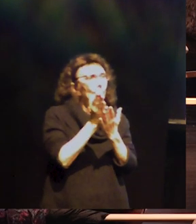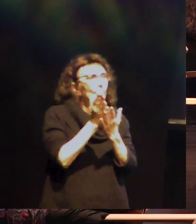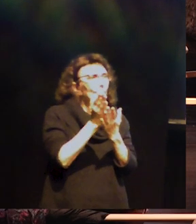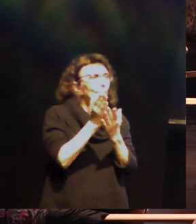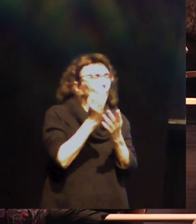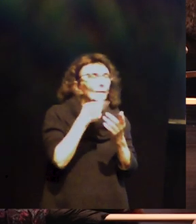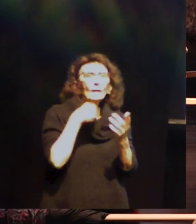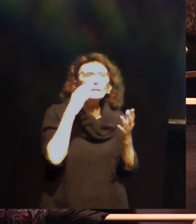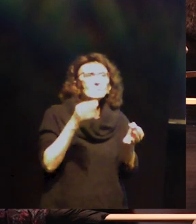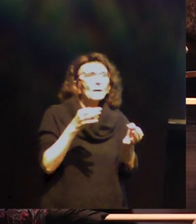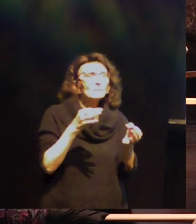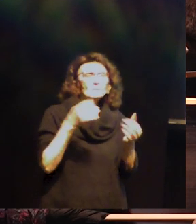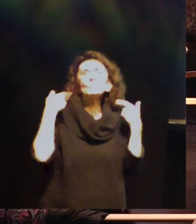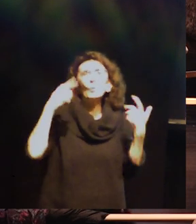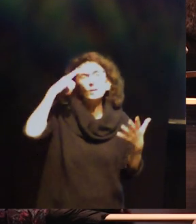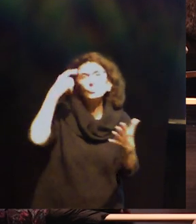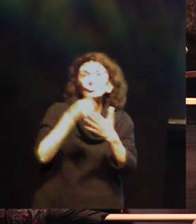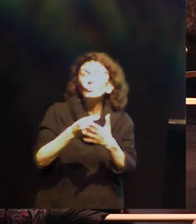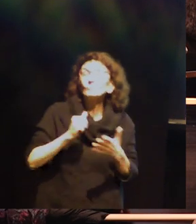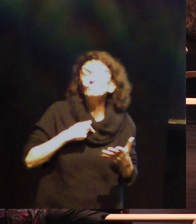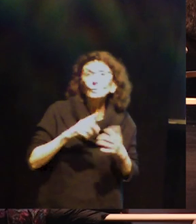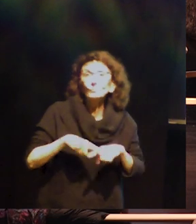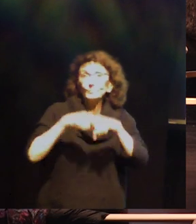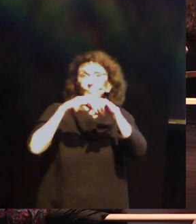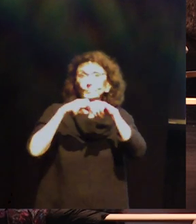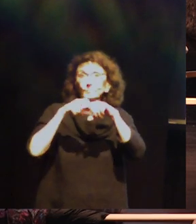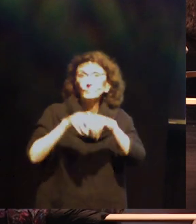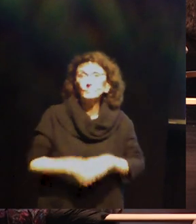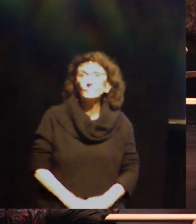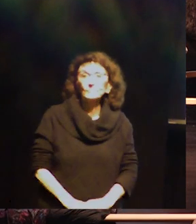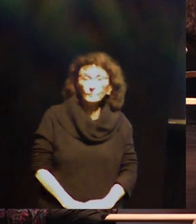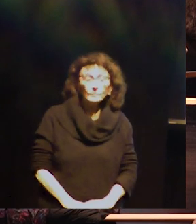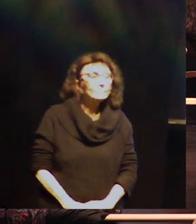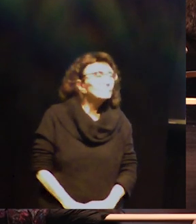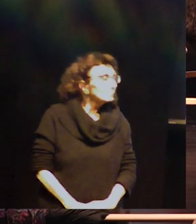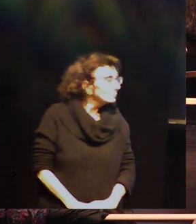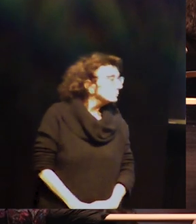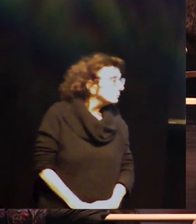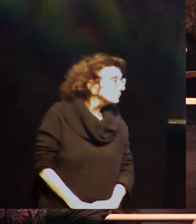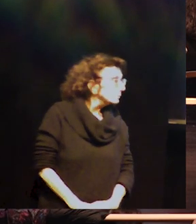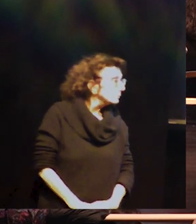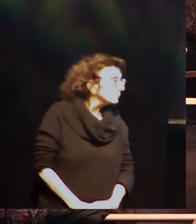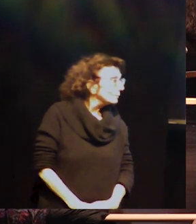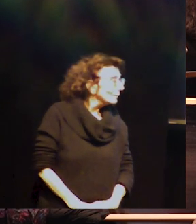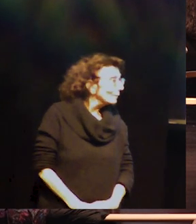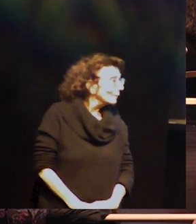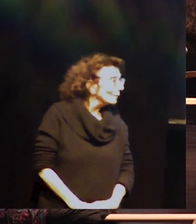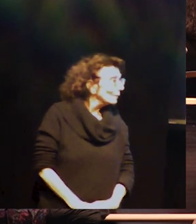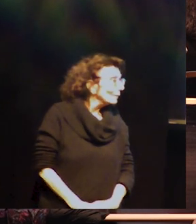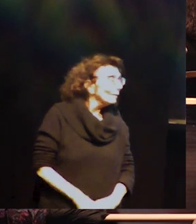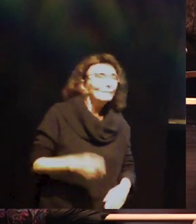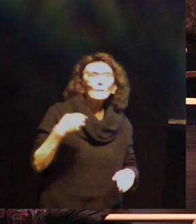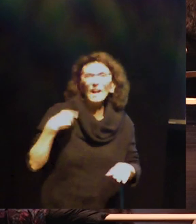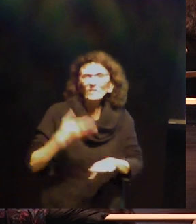and then I decided to have a stroke. Yeah. Yeah. Okay. No, yeah, it's okay. Yeah. I'm